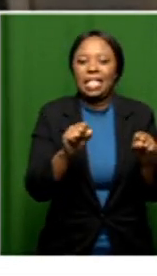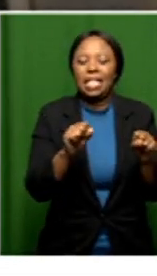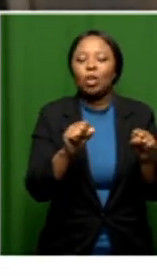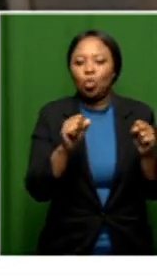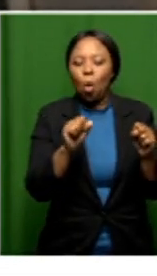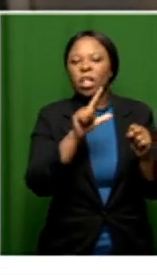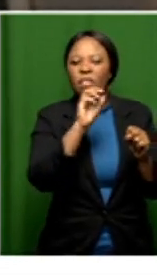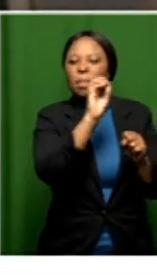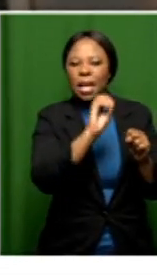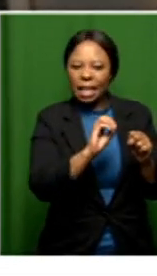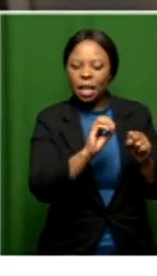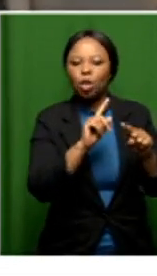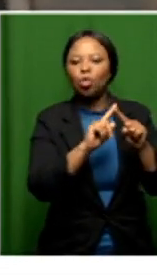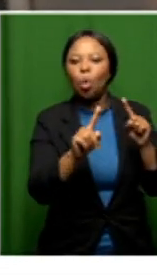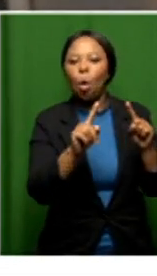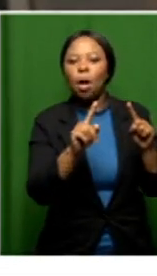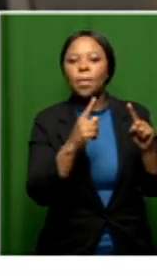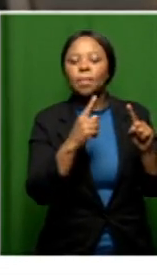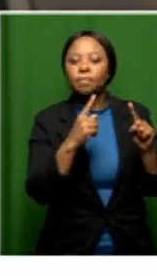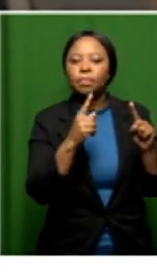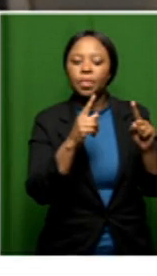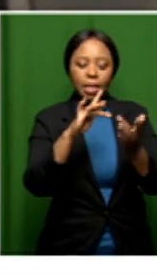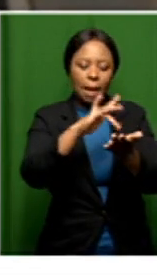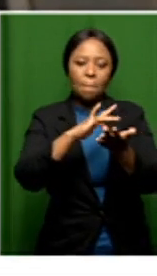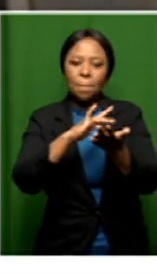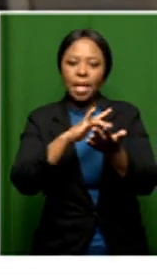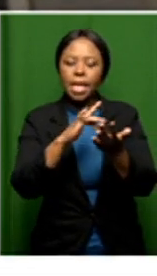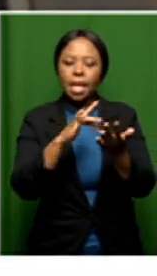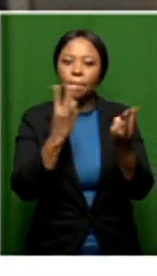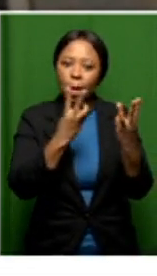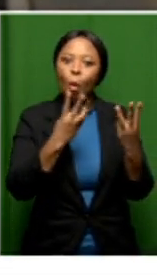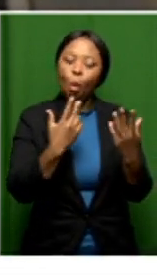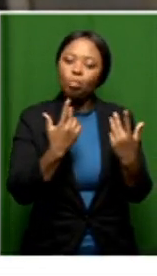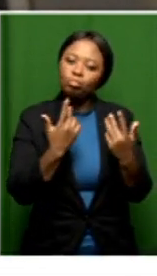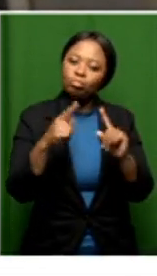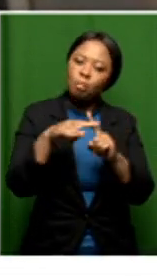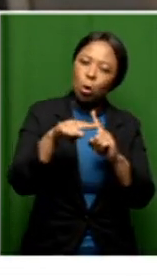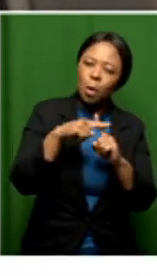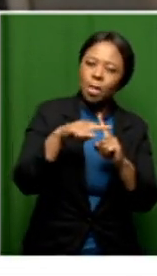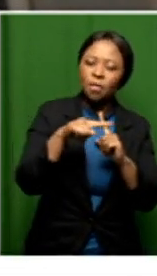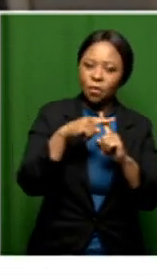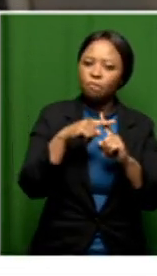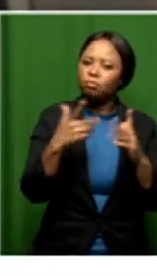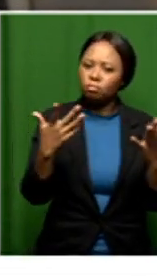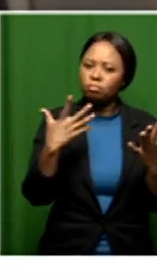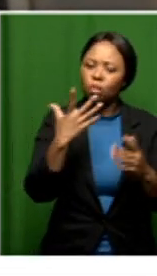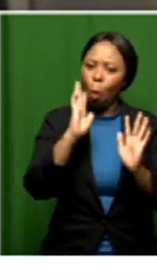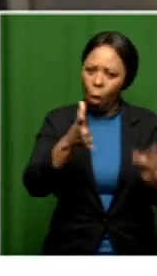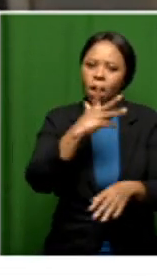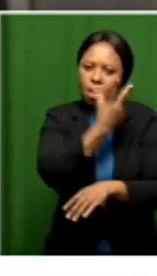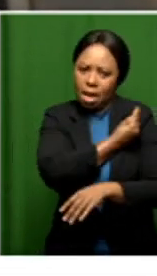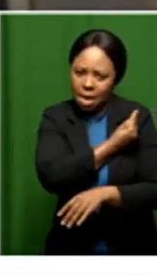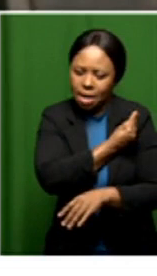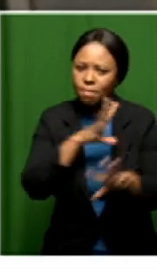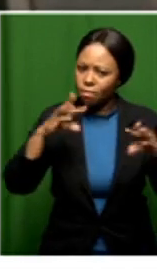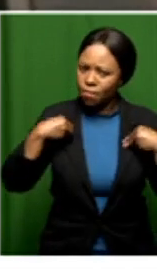those people are sitting within what we call the movable middle. So it's people who are positive that they will take the jab, or people